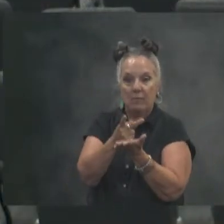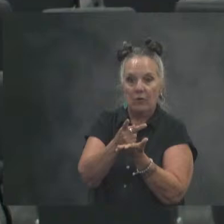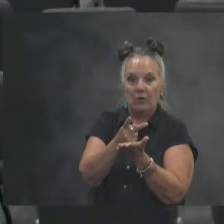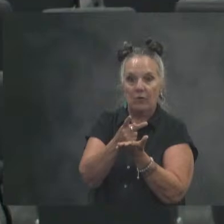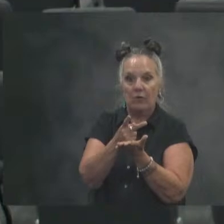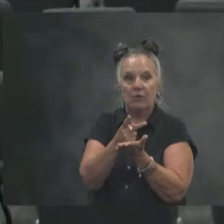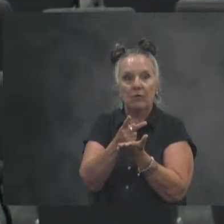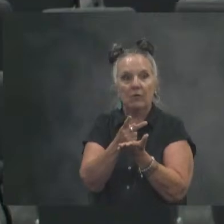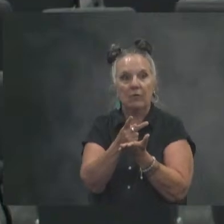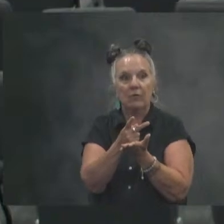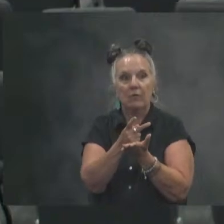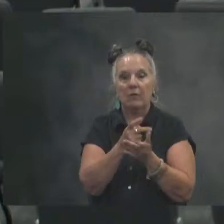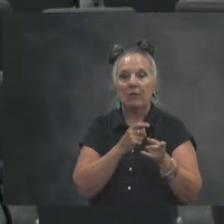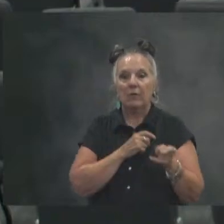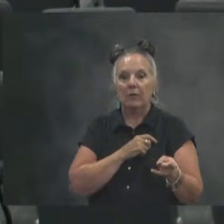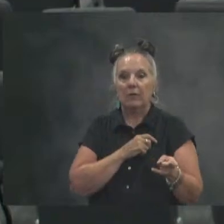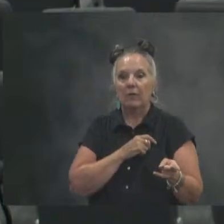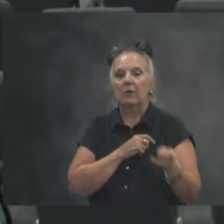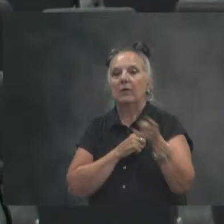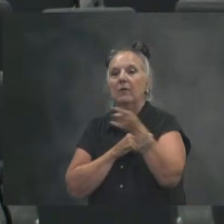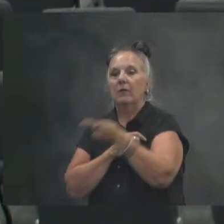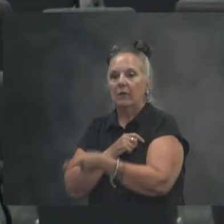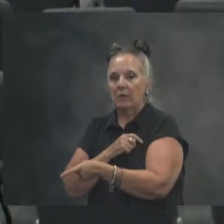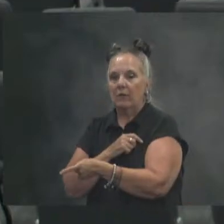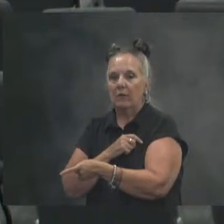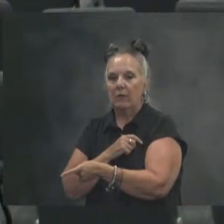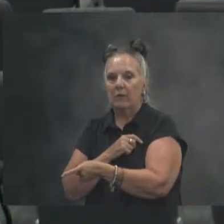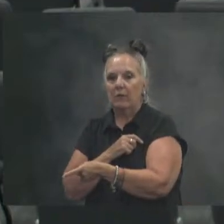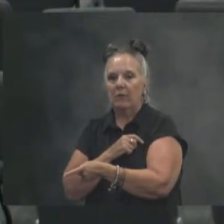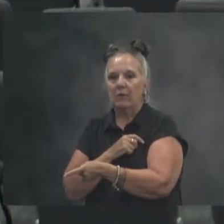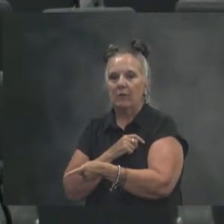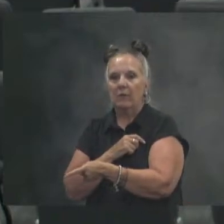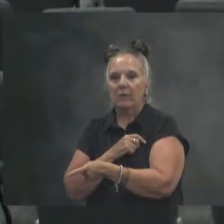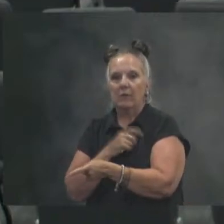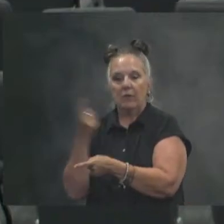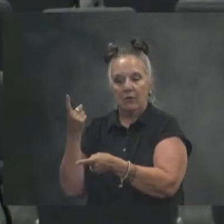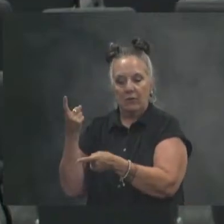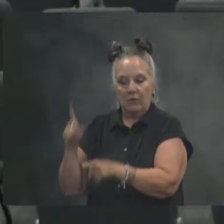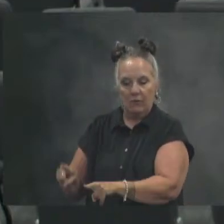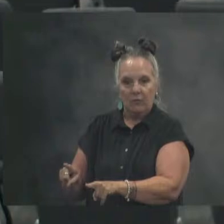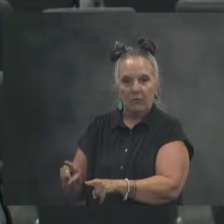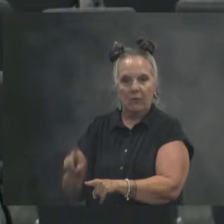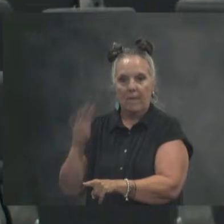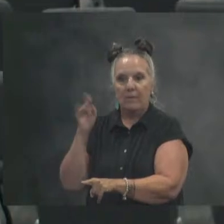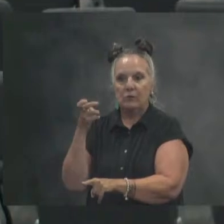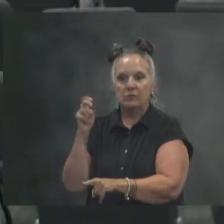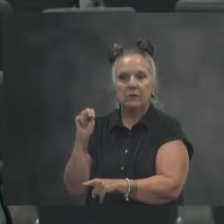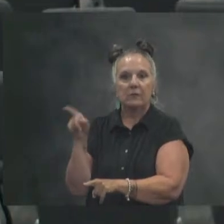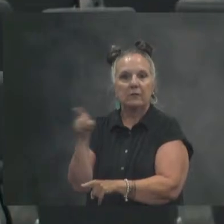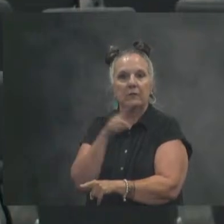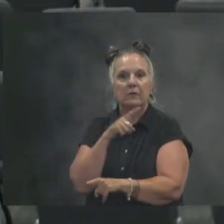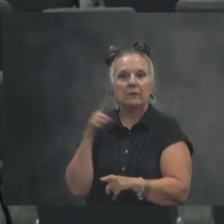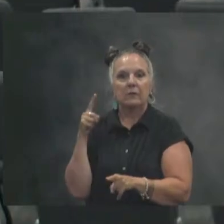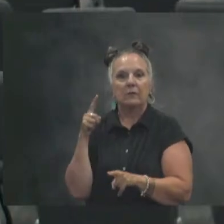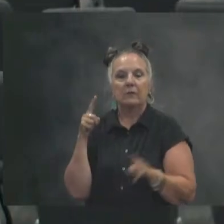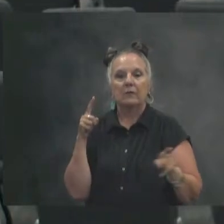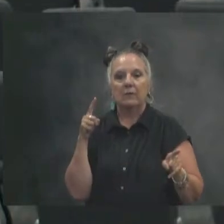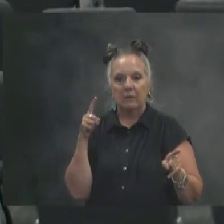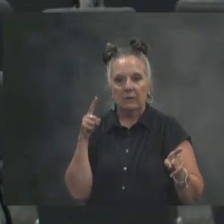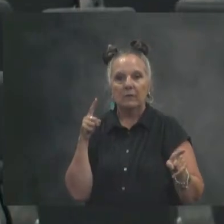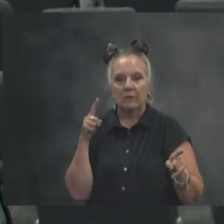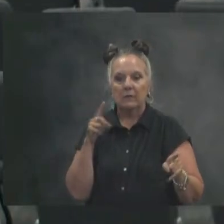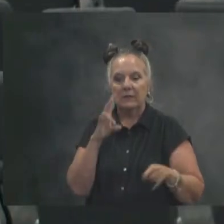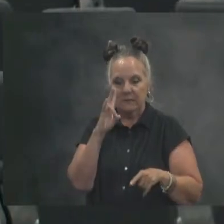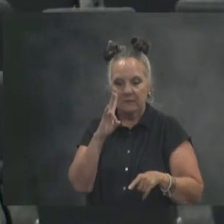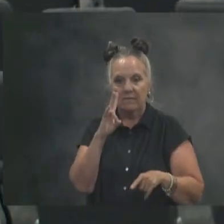Clear Spring High School Wilson Roritan Club Scholarship Endowment Agreement. All those in favor? Okay, we have 7